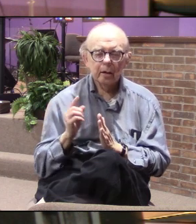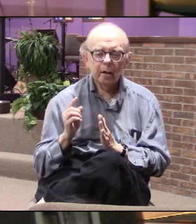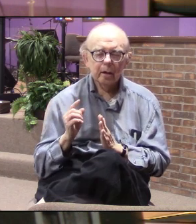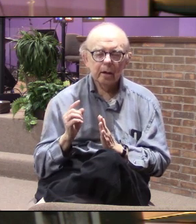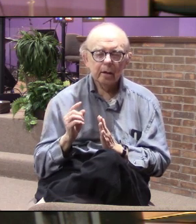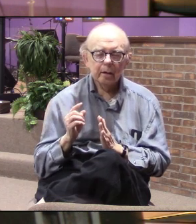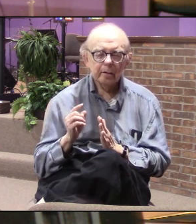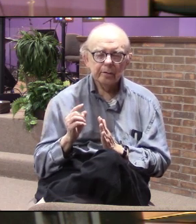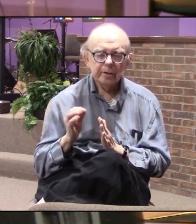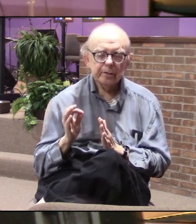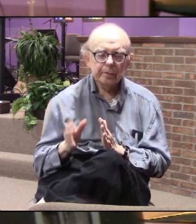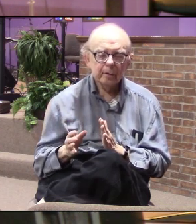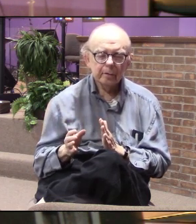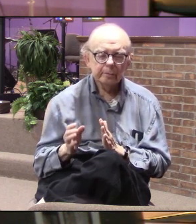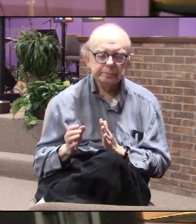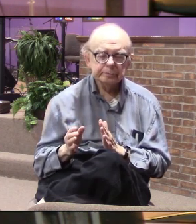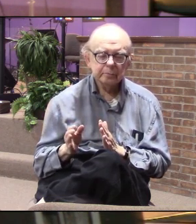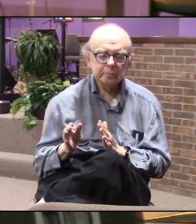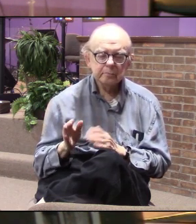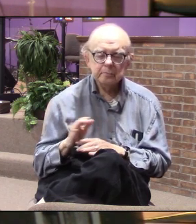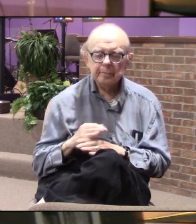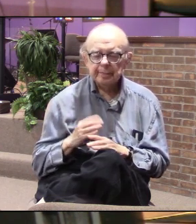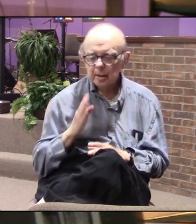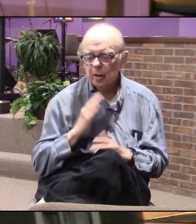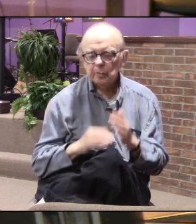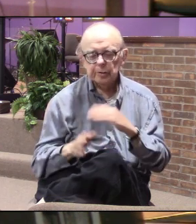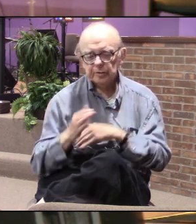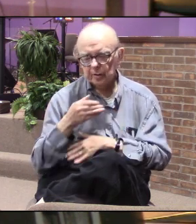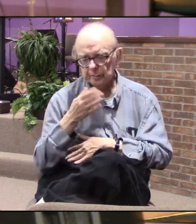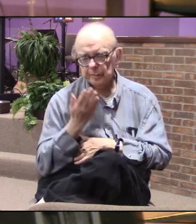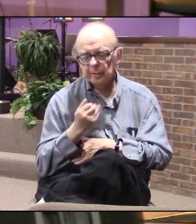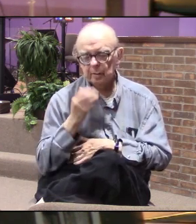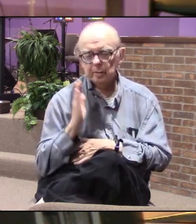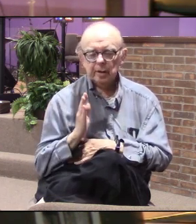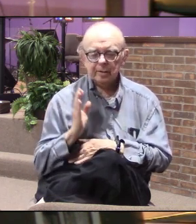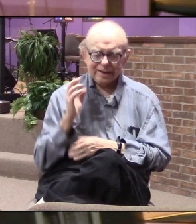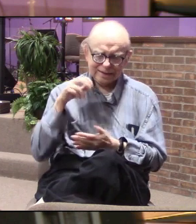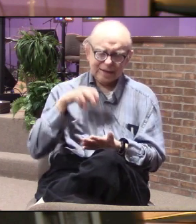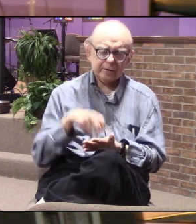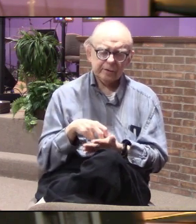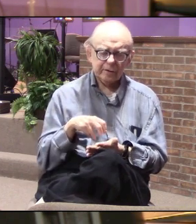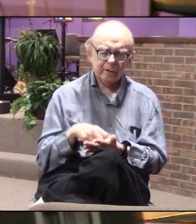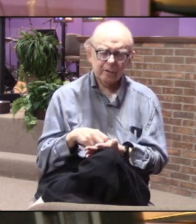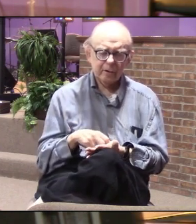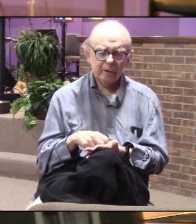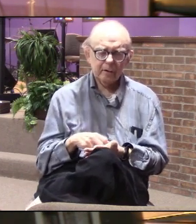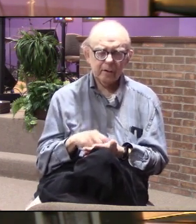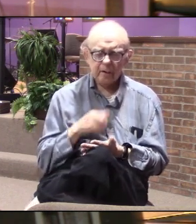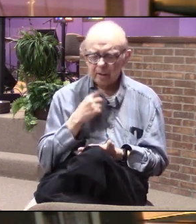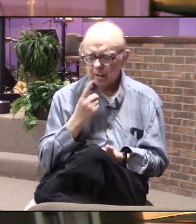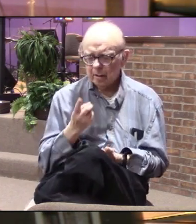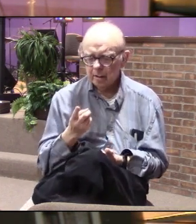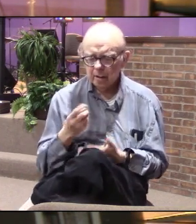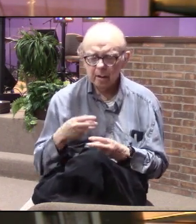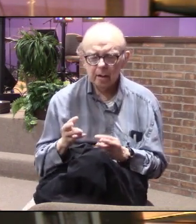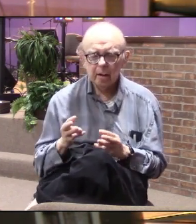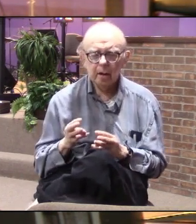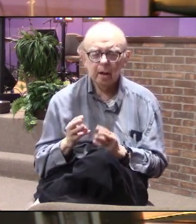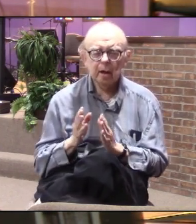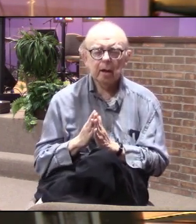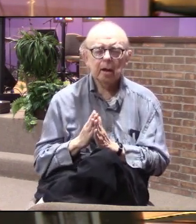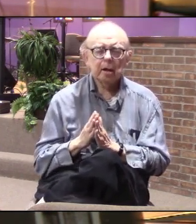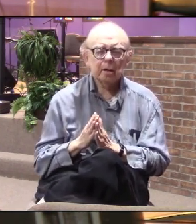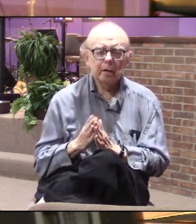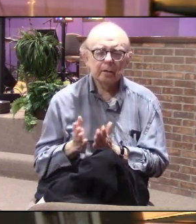Samuel Keyes, is to humble yourself before the Lord and get down on your knees. No, I say that the way to prayer, said